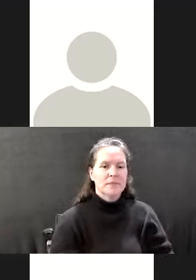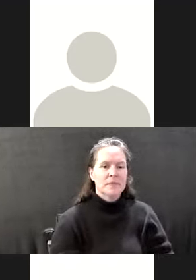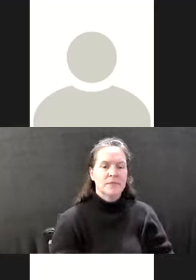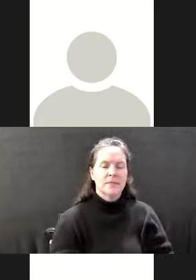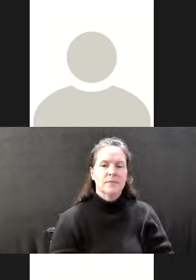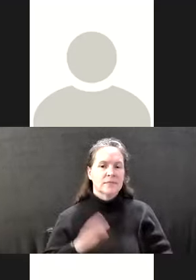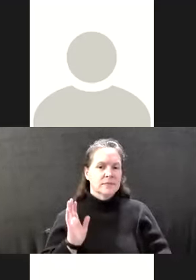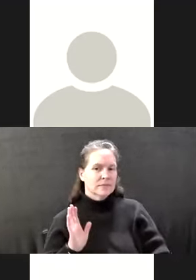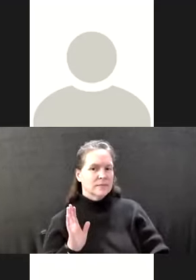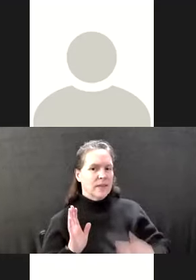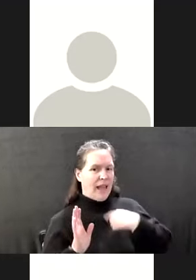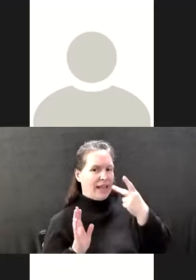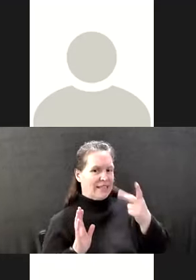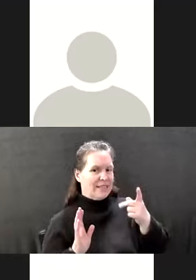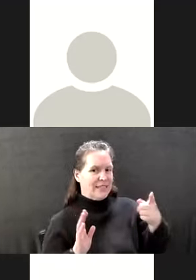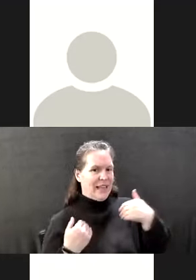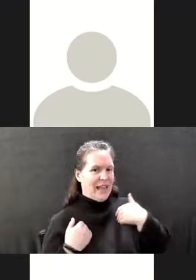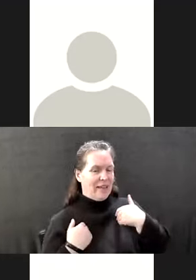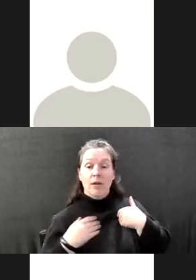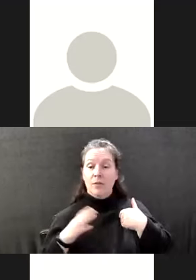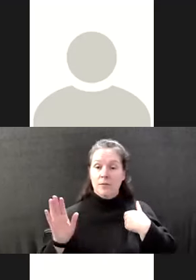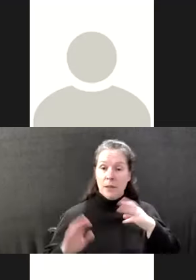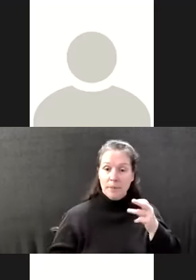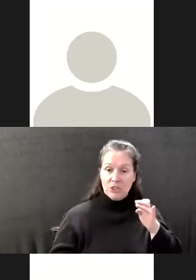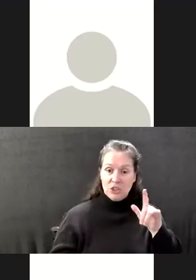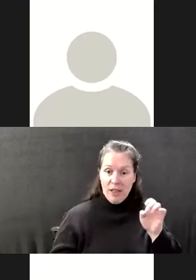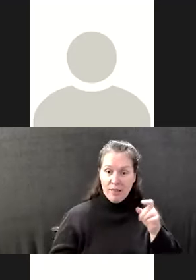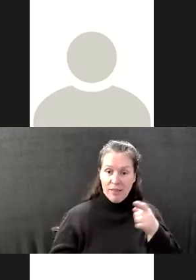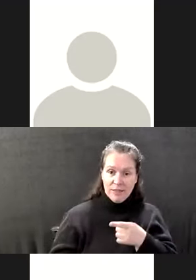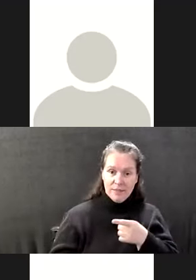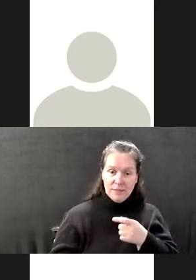All right. I see that there's Michelle.